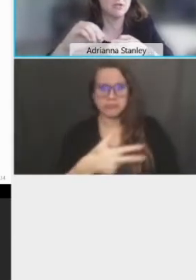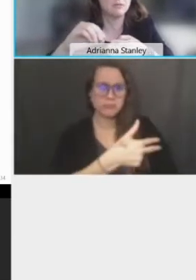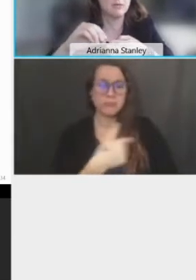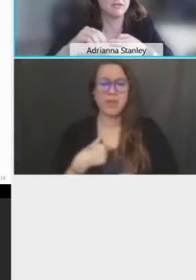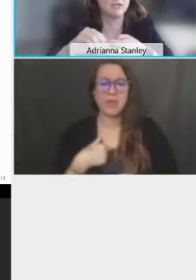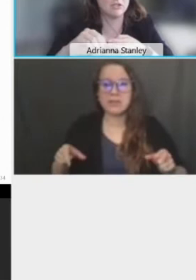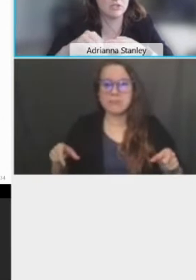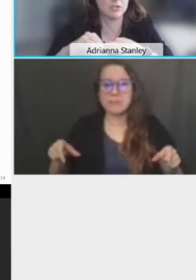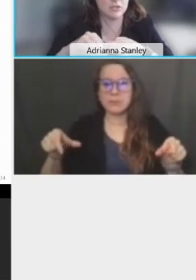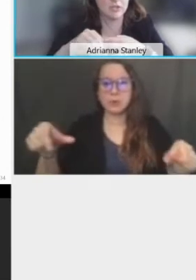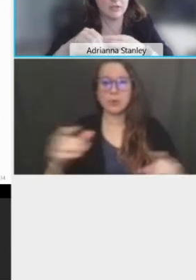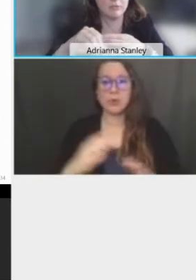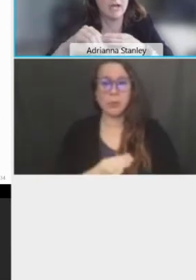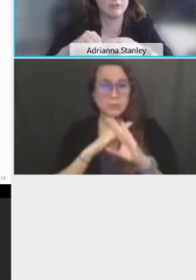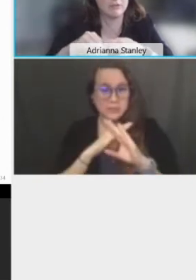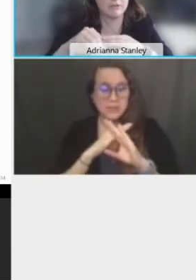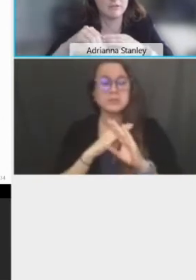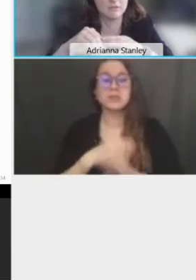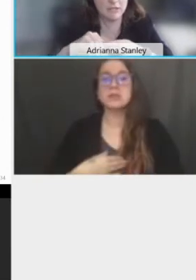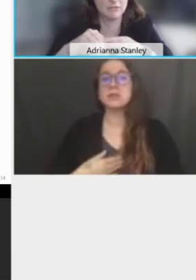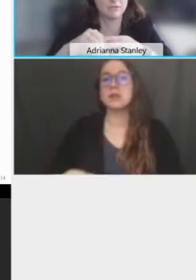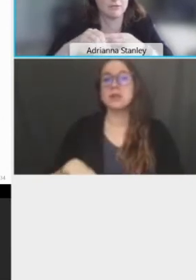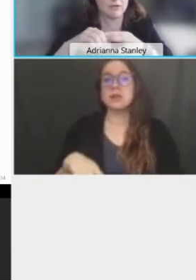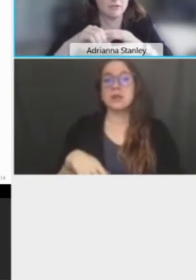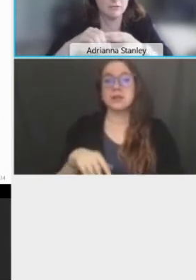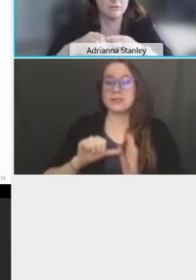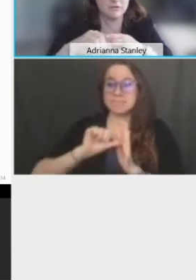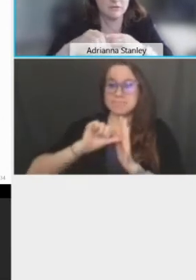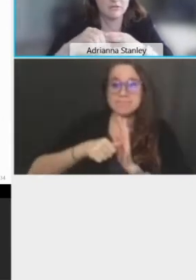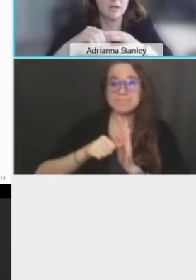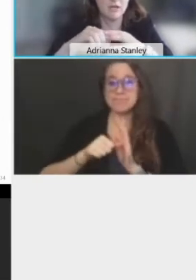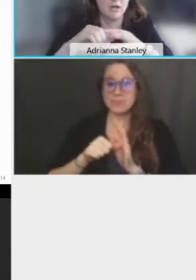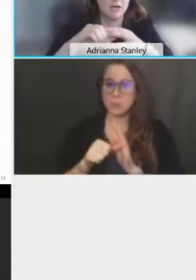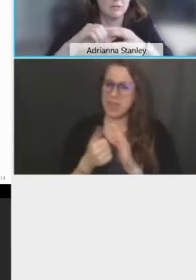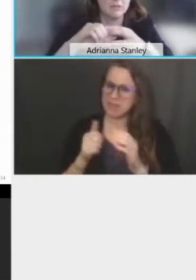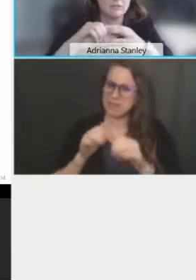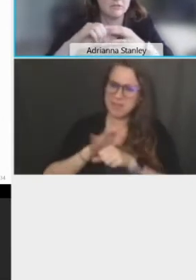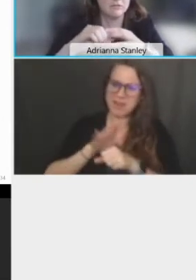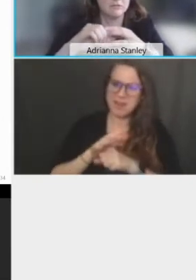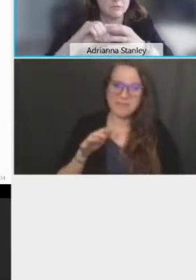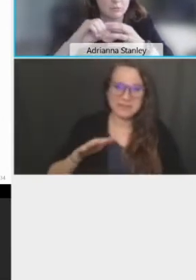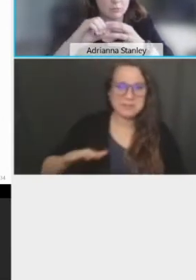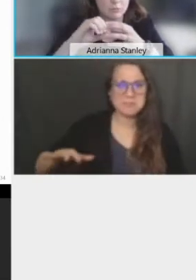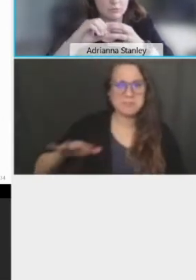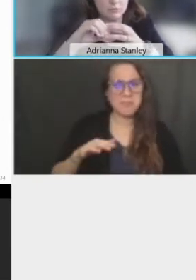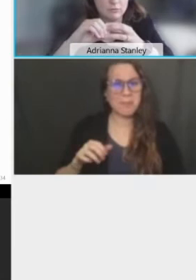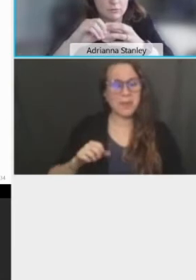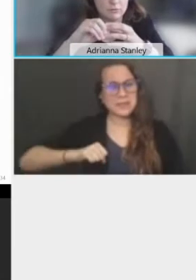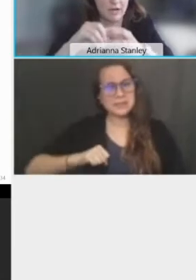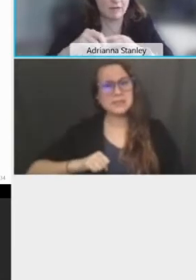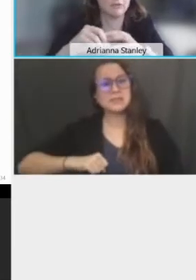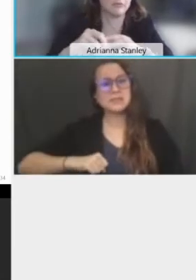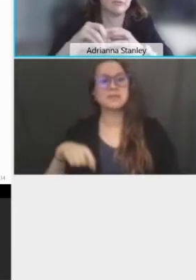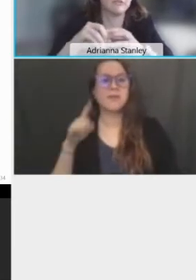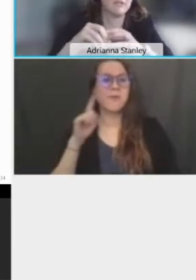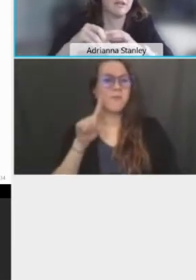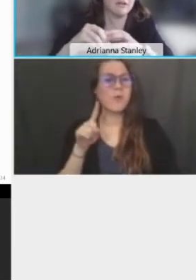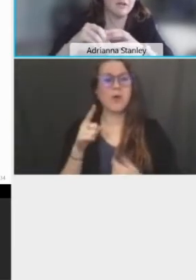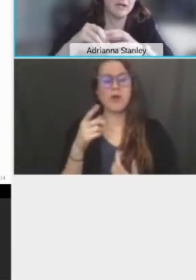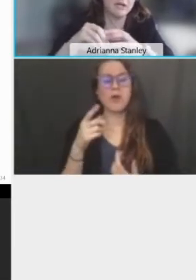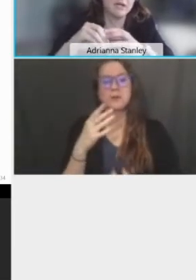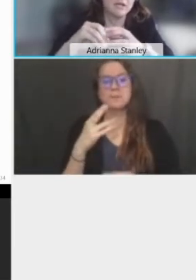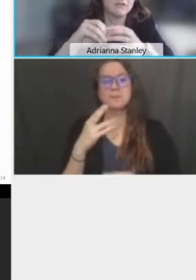protection, making sure that we have enough space for our users to travel through